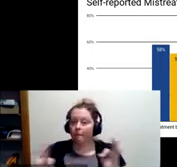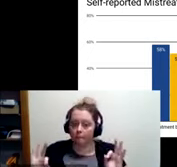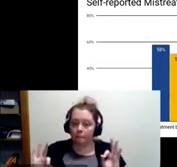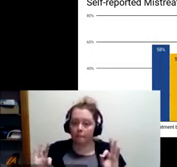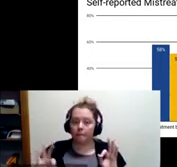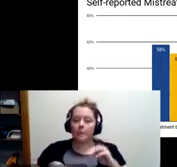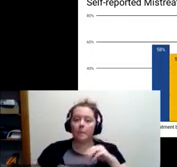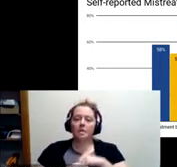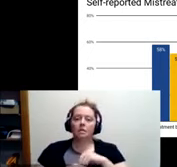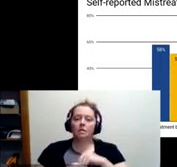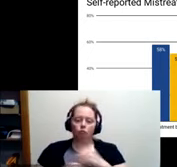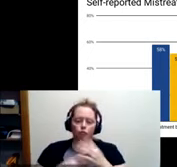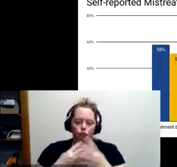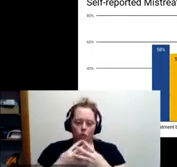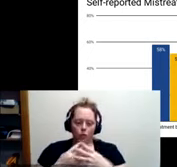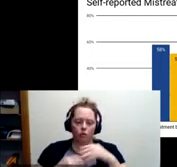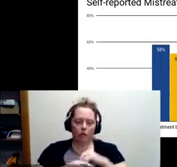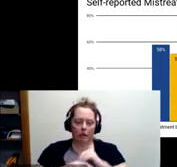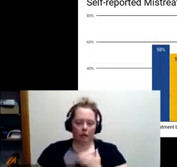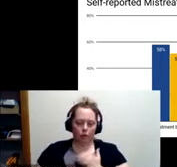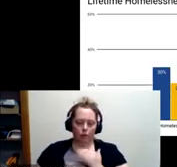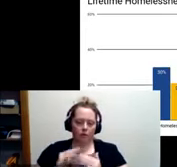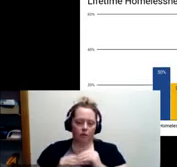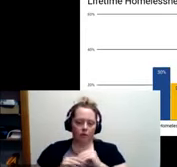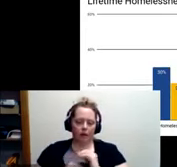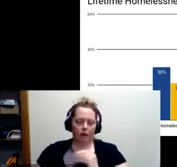in our city, in our county.